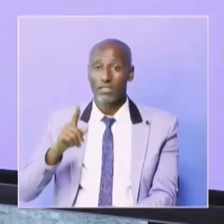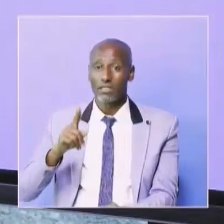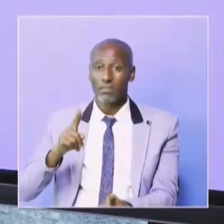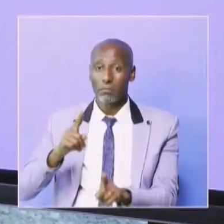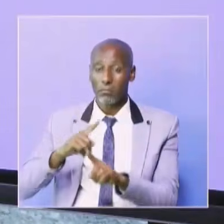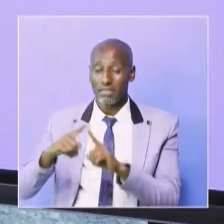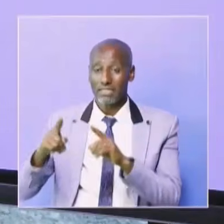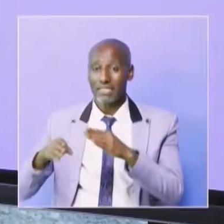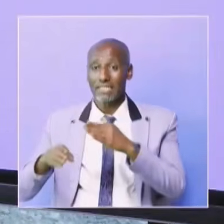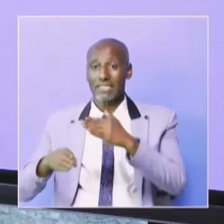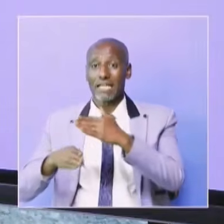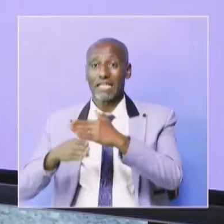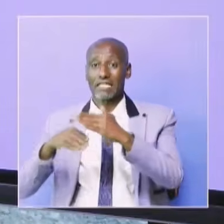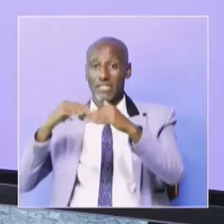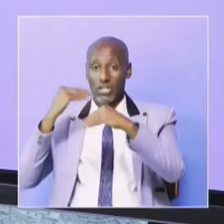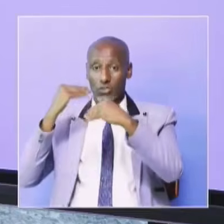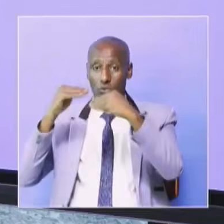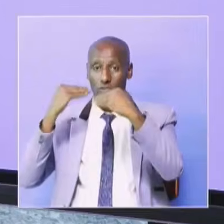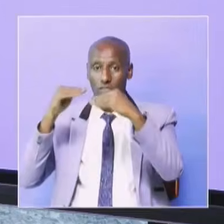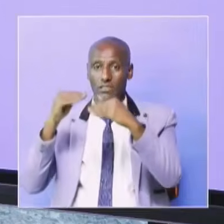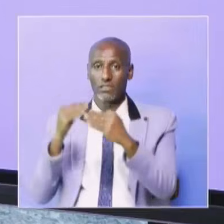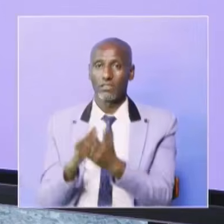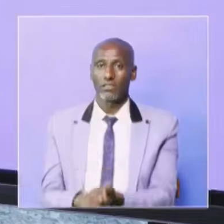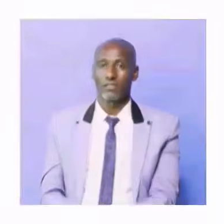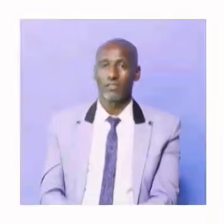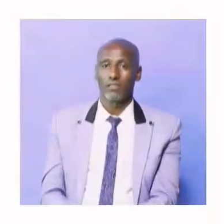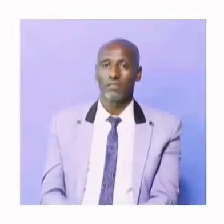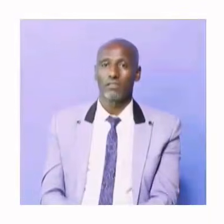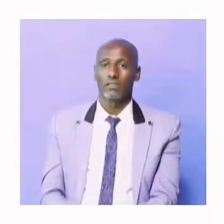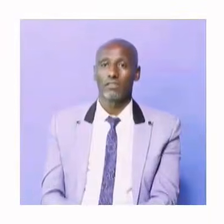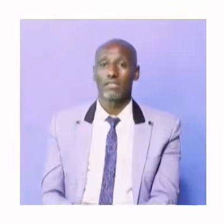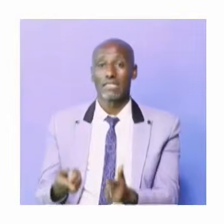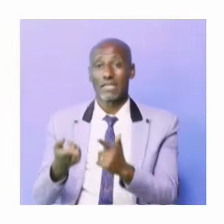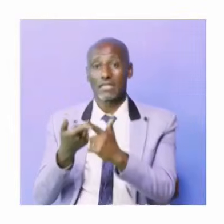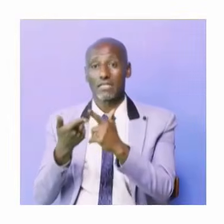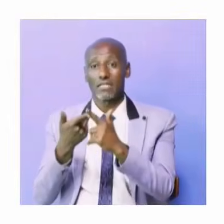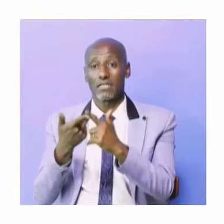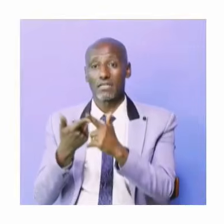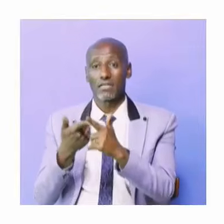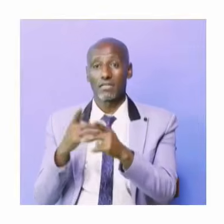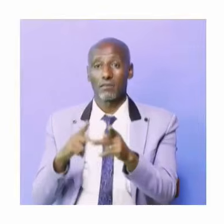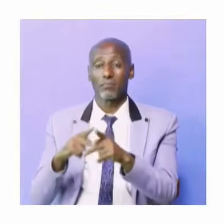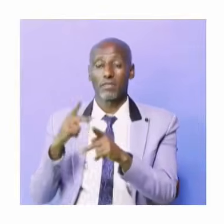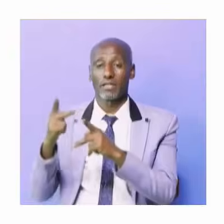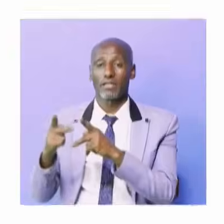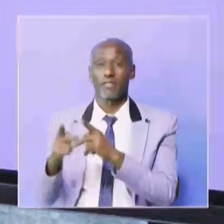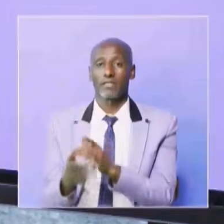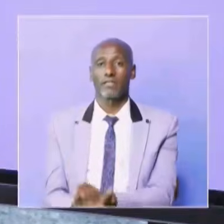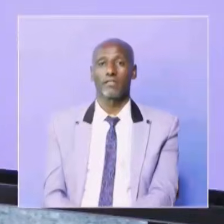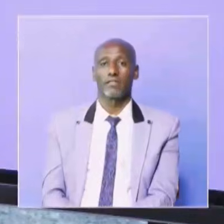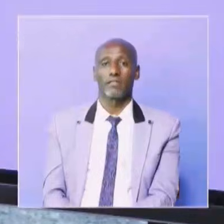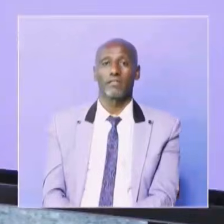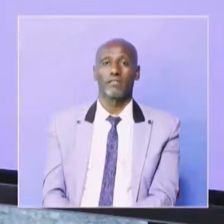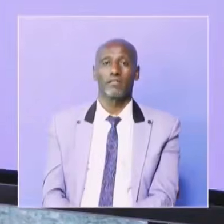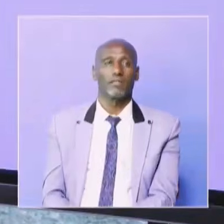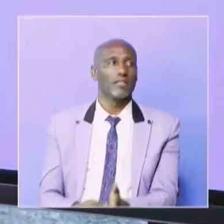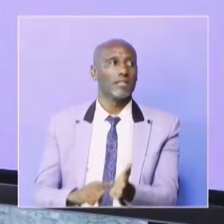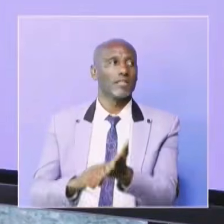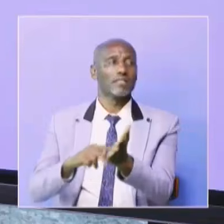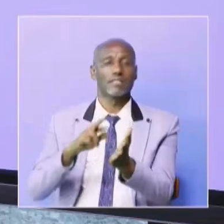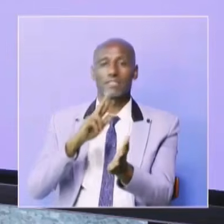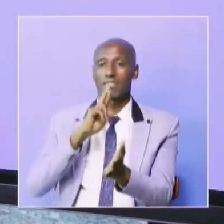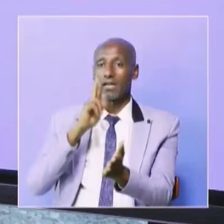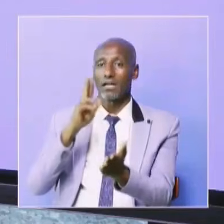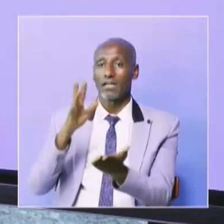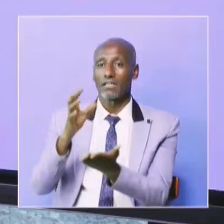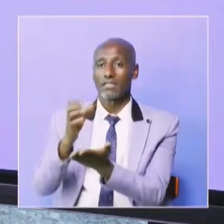schedule, okay, because how do we know it's a schedule? It says what? Third period. So these are some